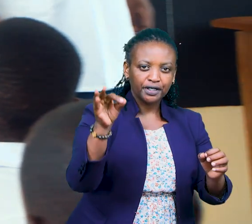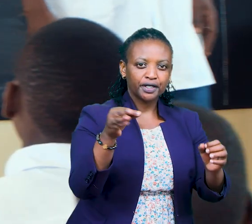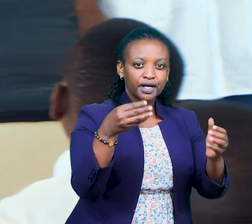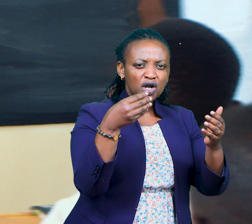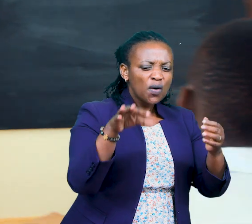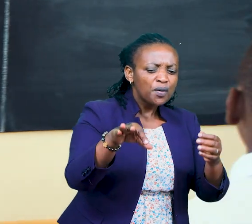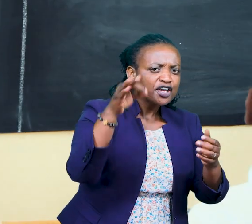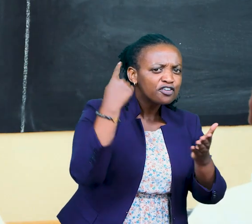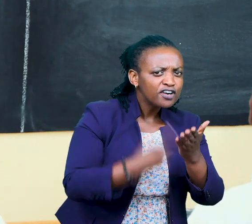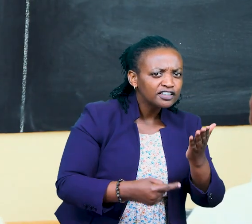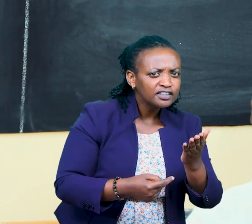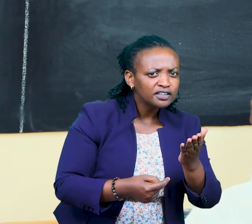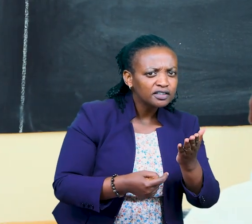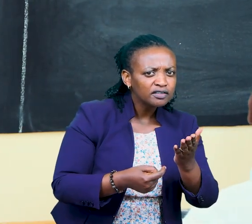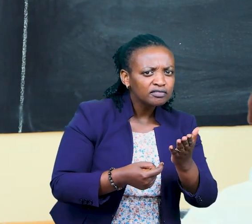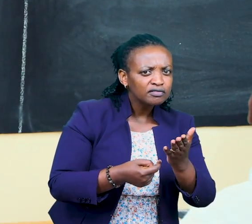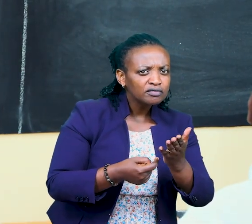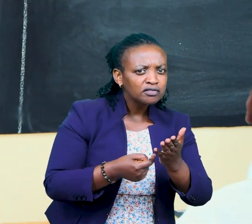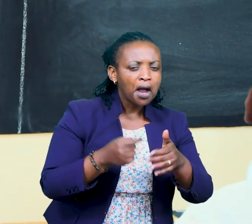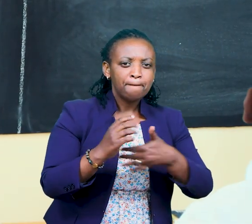Wow, what have you picked?